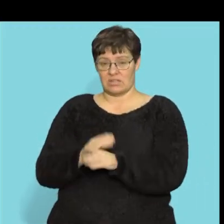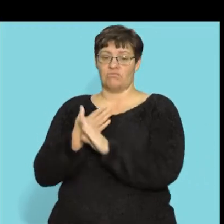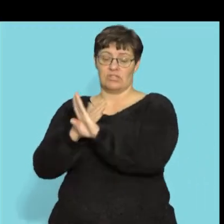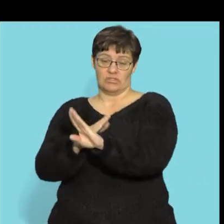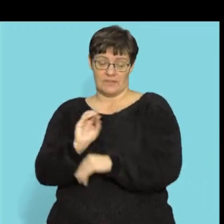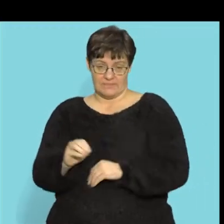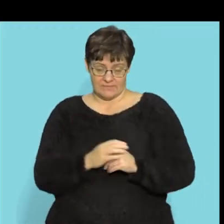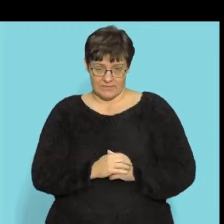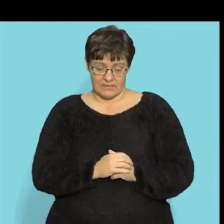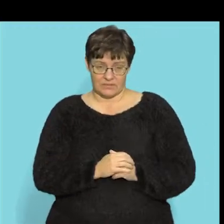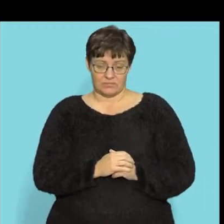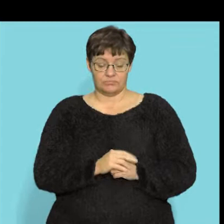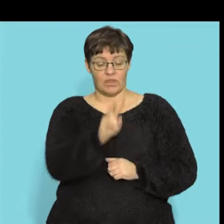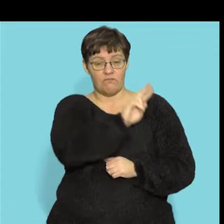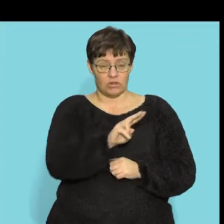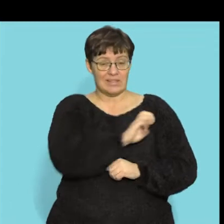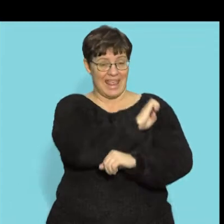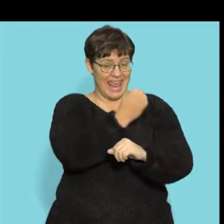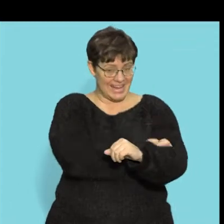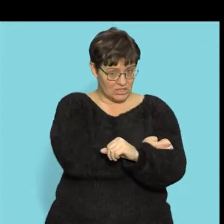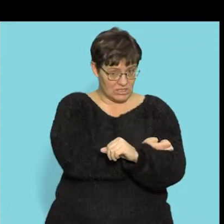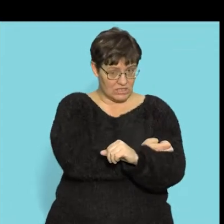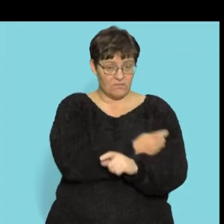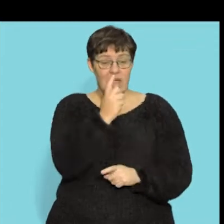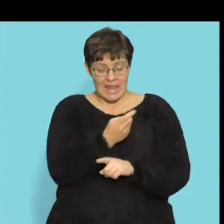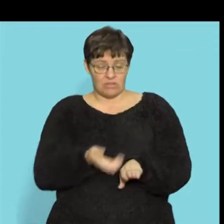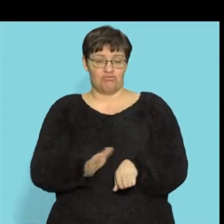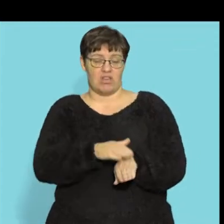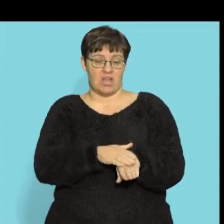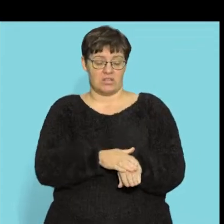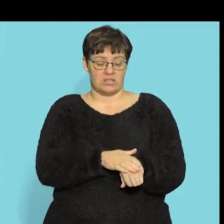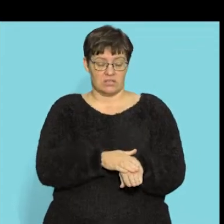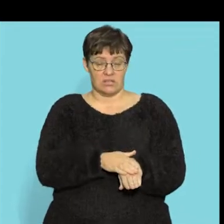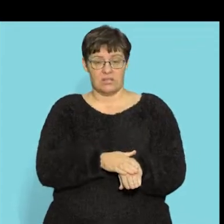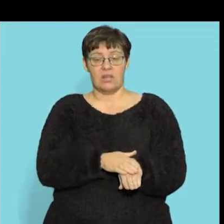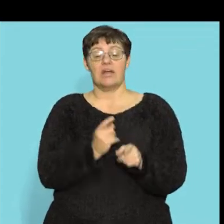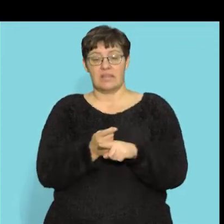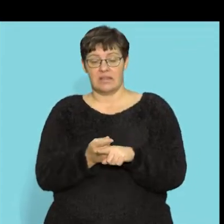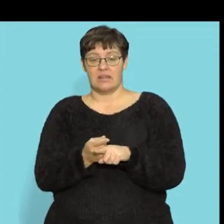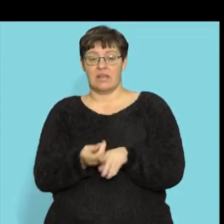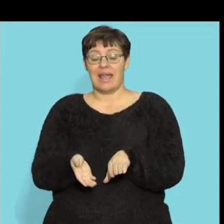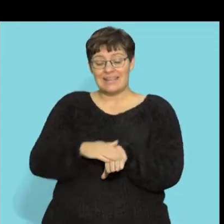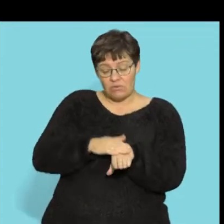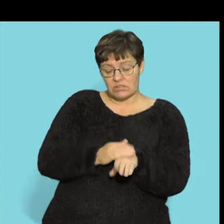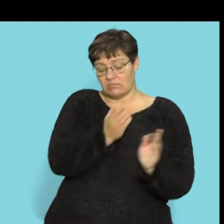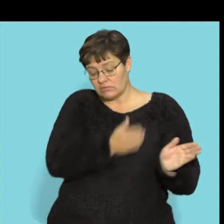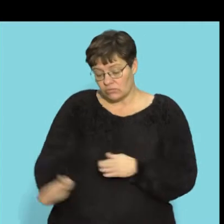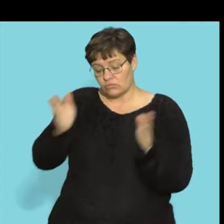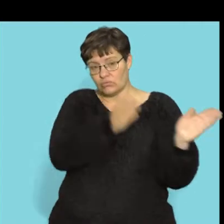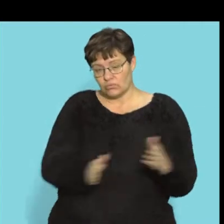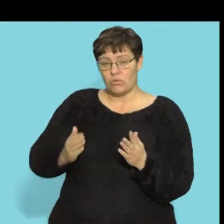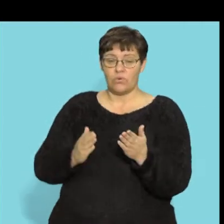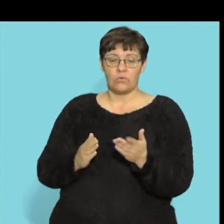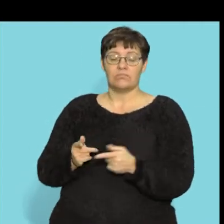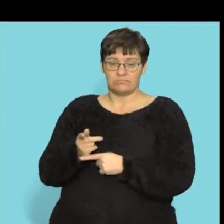voltage, current, as well as resistance. So voltage has to do with energy for every coulomb of charge, while current talks to